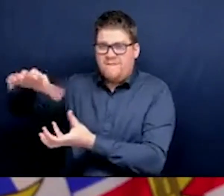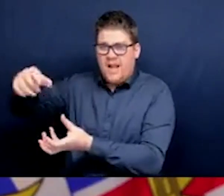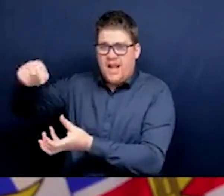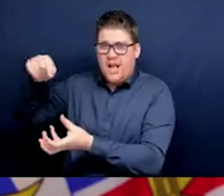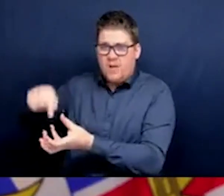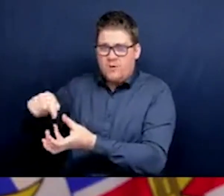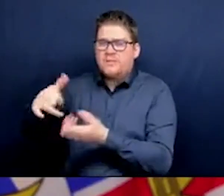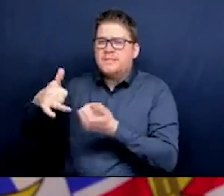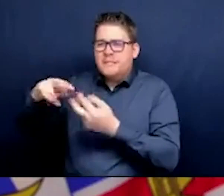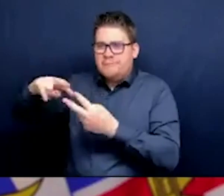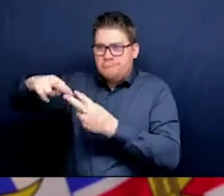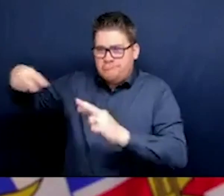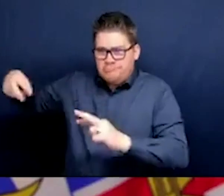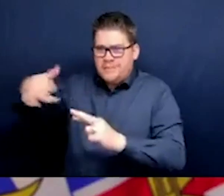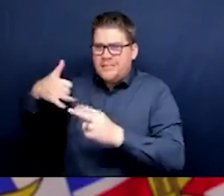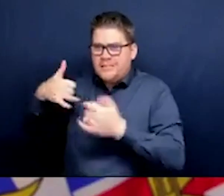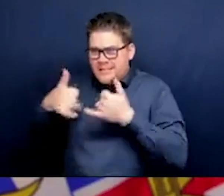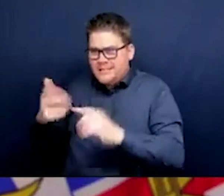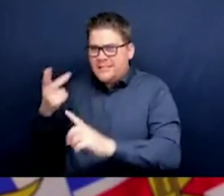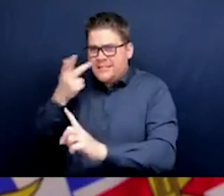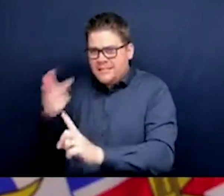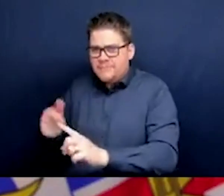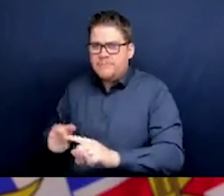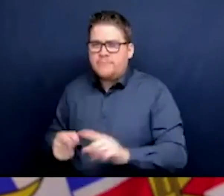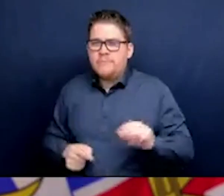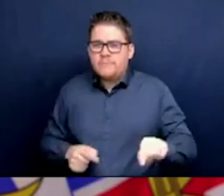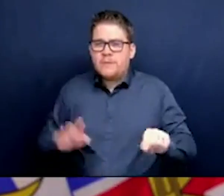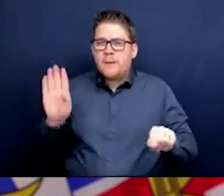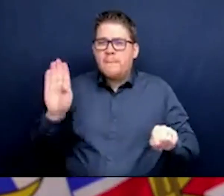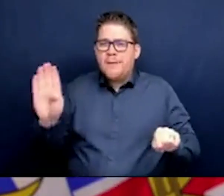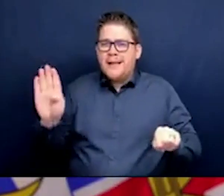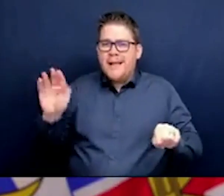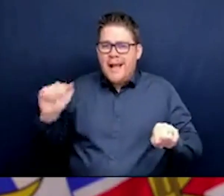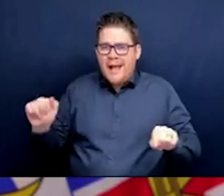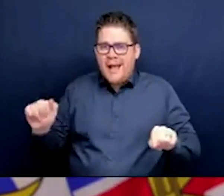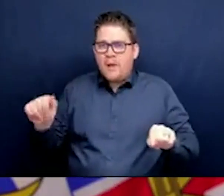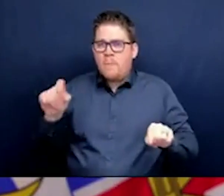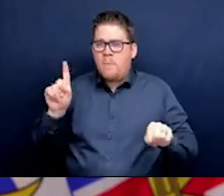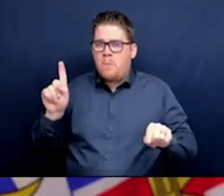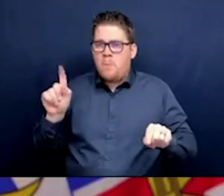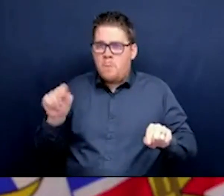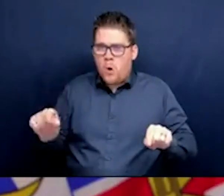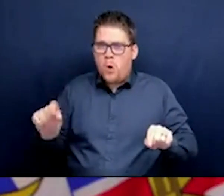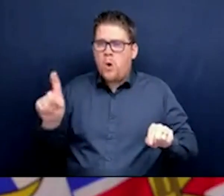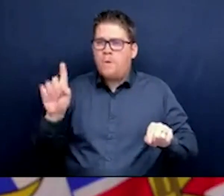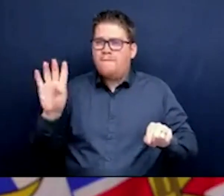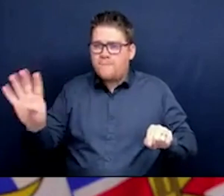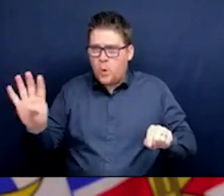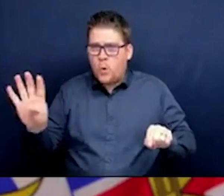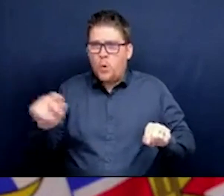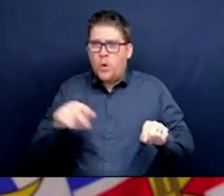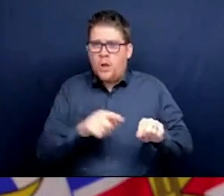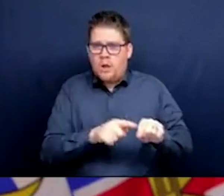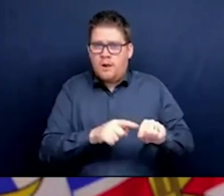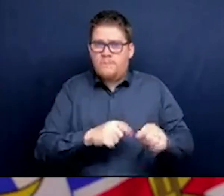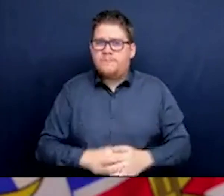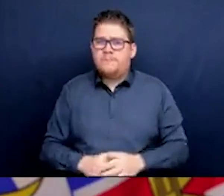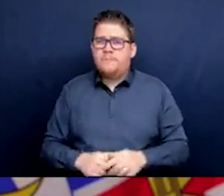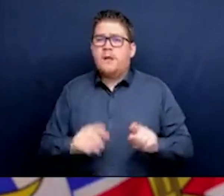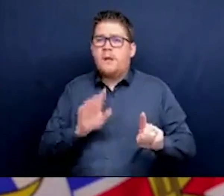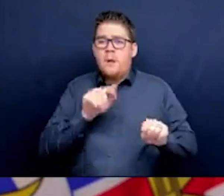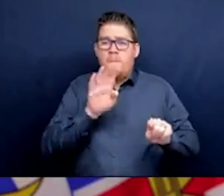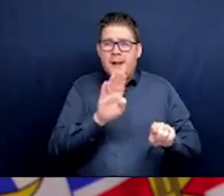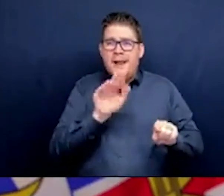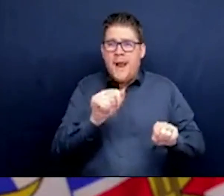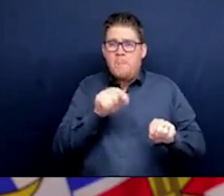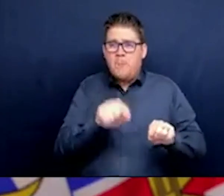other variants like the BA.4 and .5, which are seen in other jurisdictions as well. What we know now, in